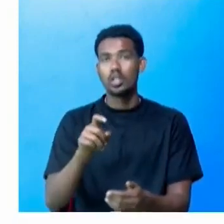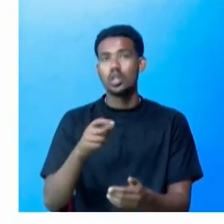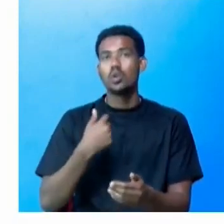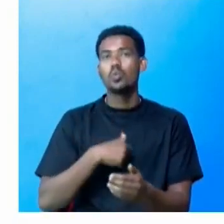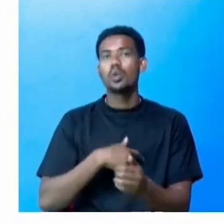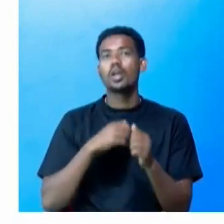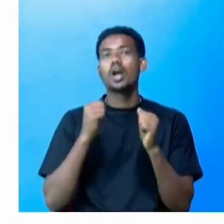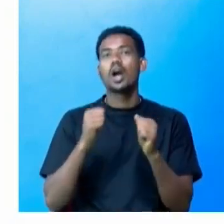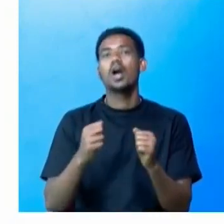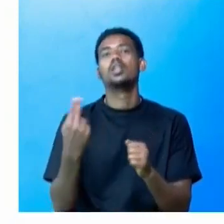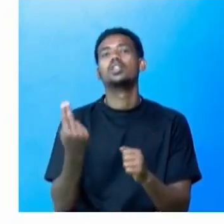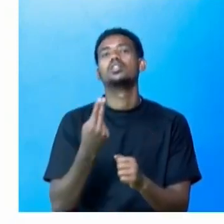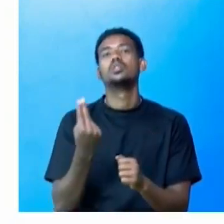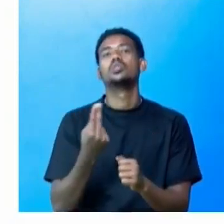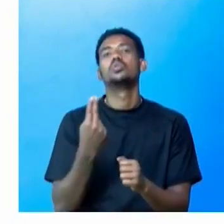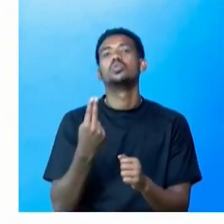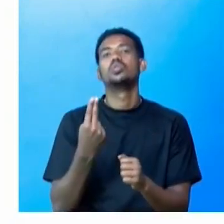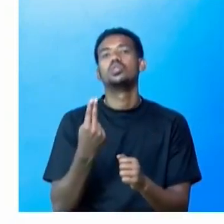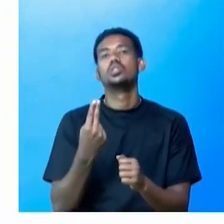say